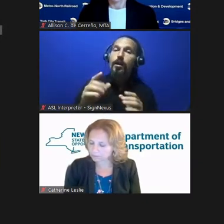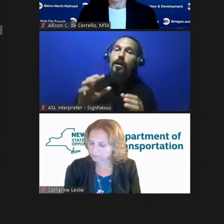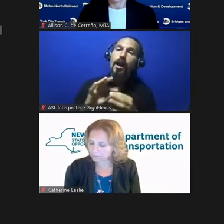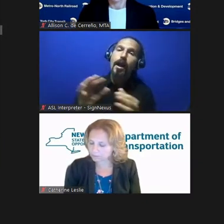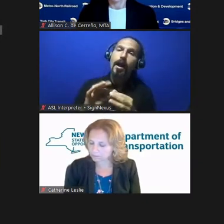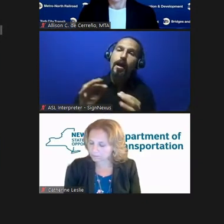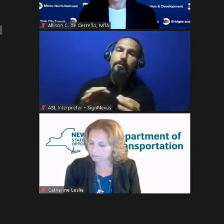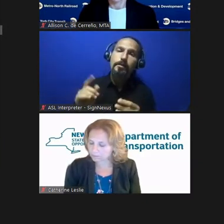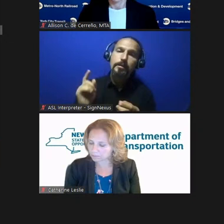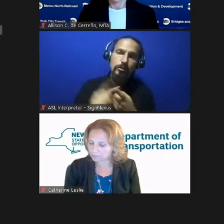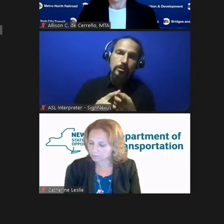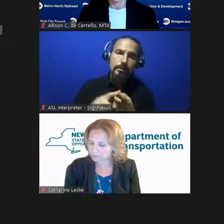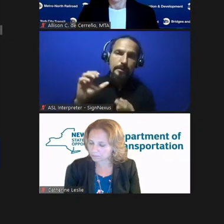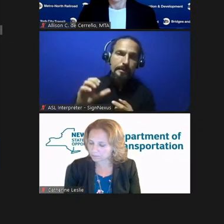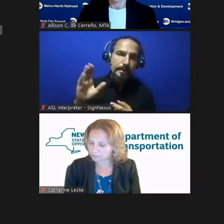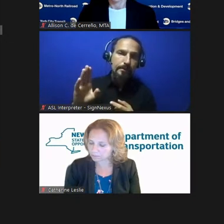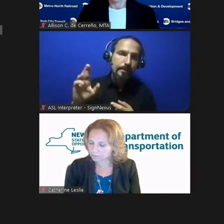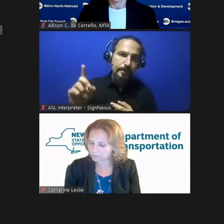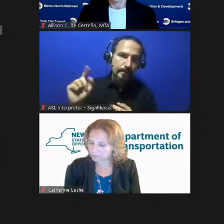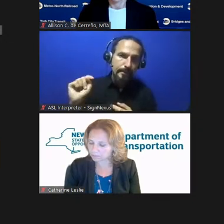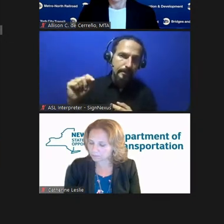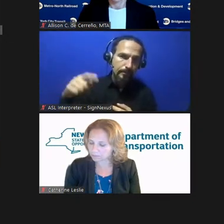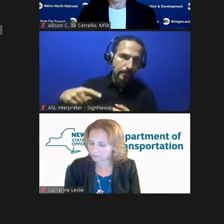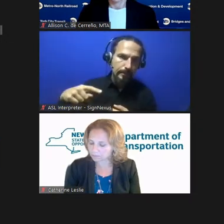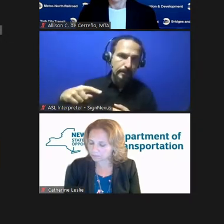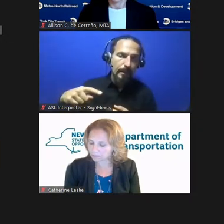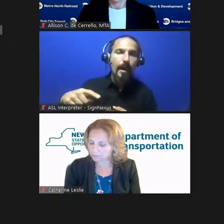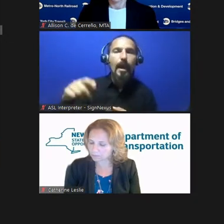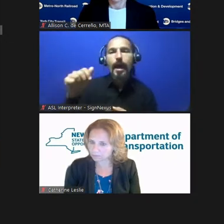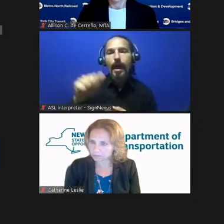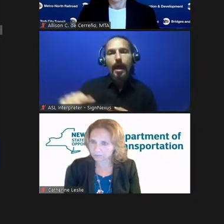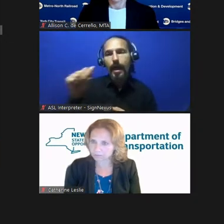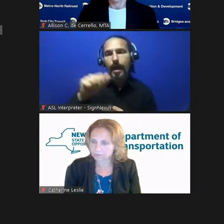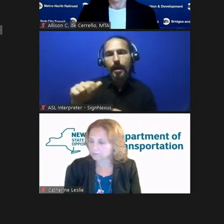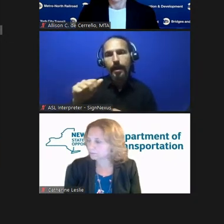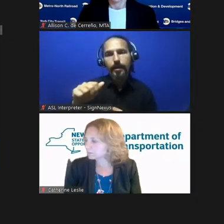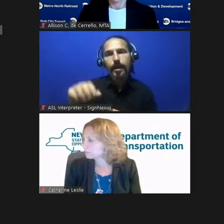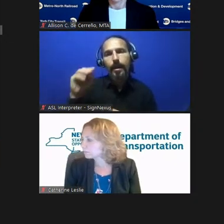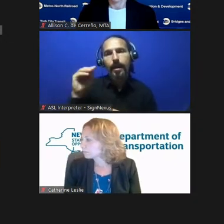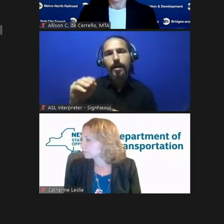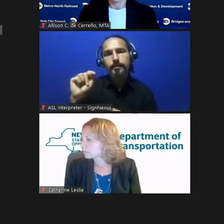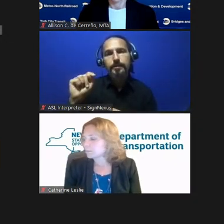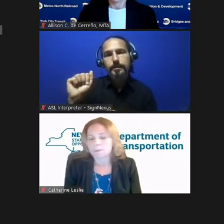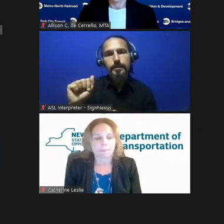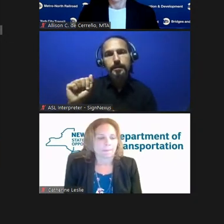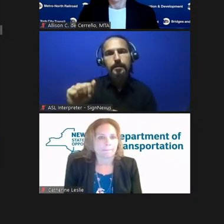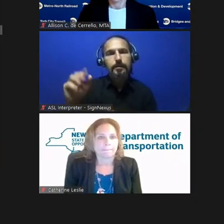to cbd tp at mtabt.org